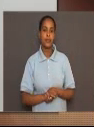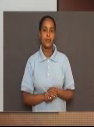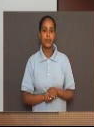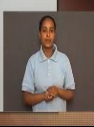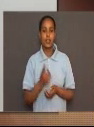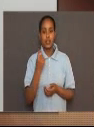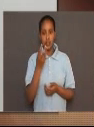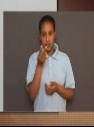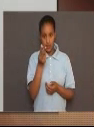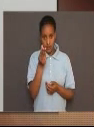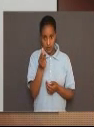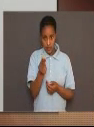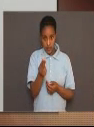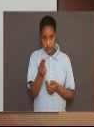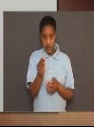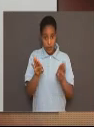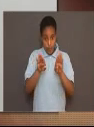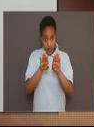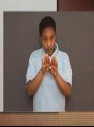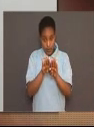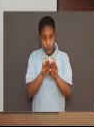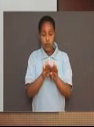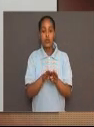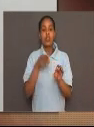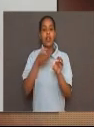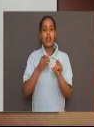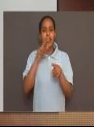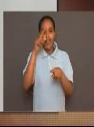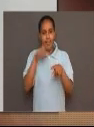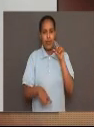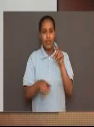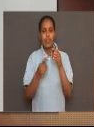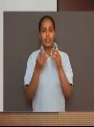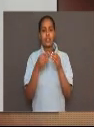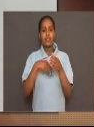The syringe is plugged so that the gas cannot escape.